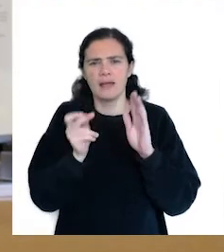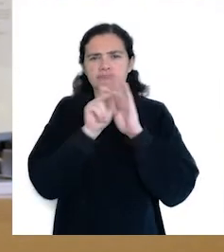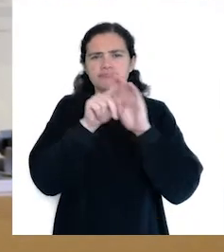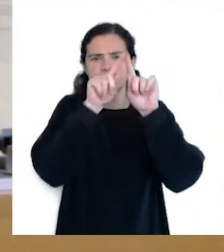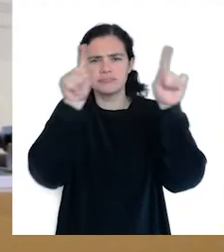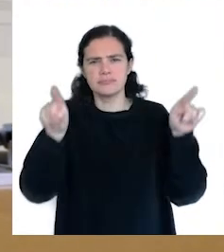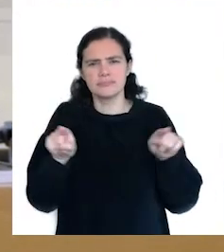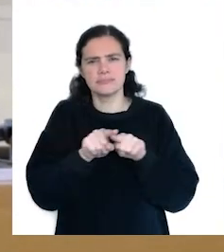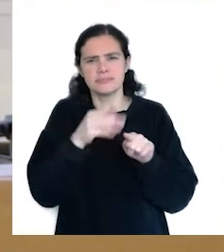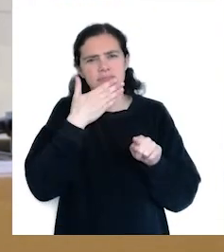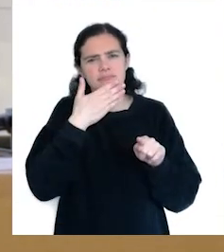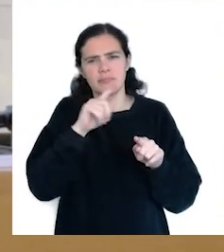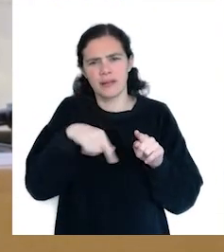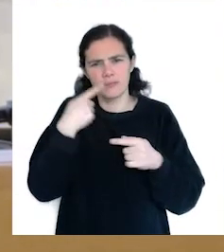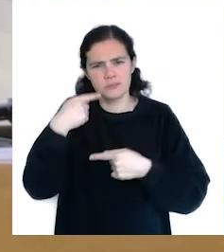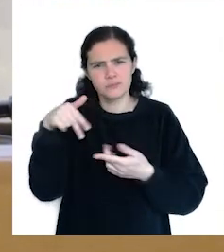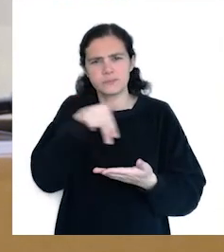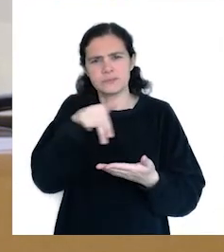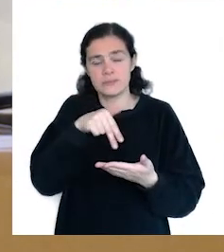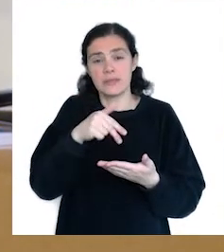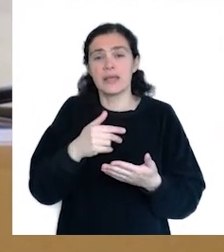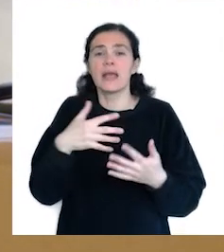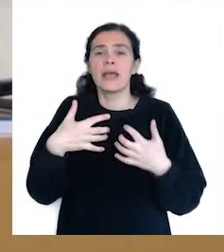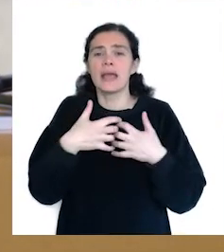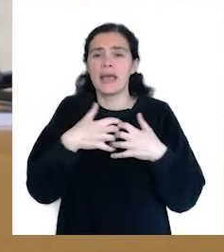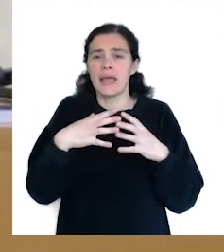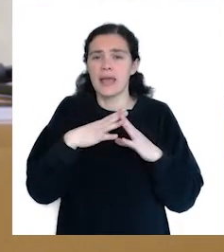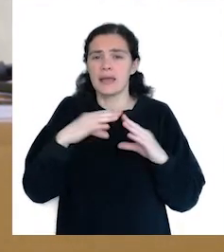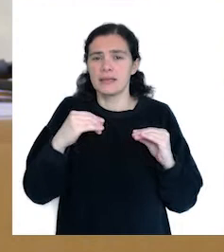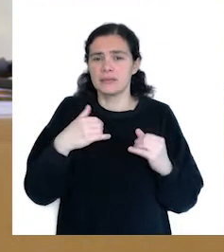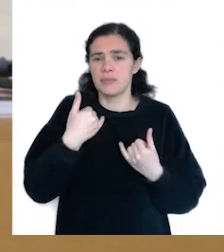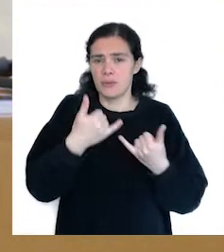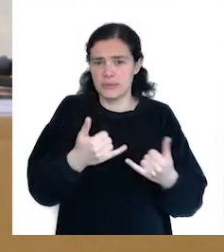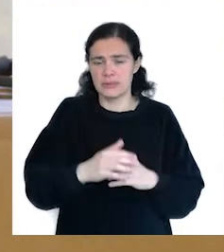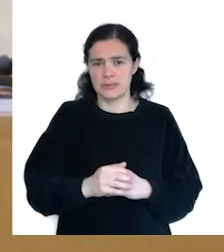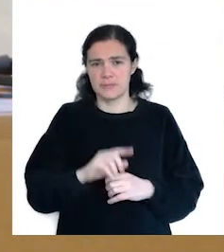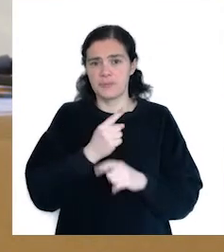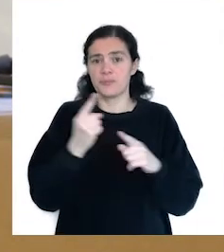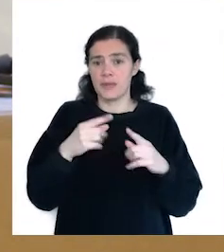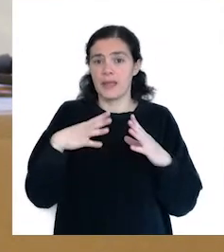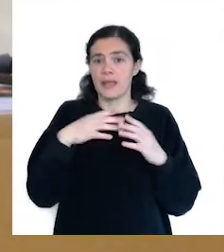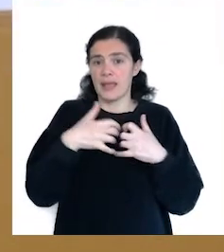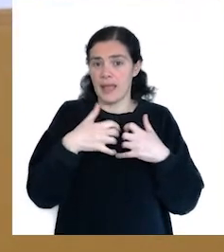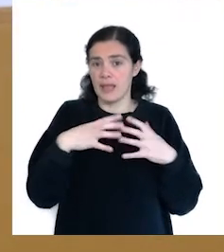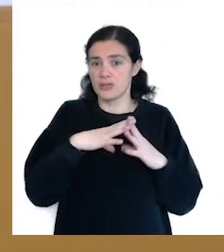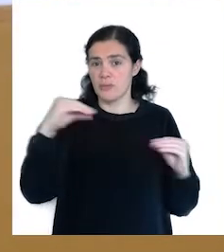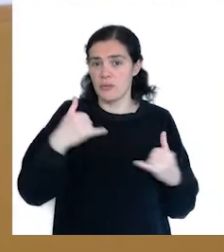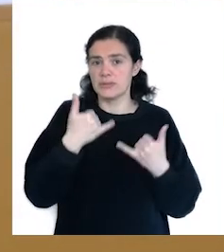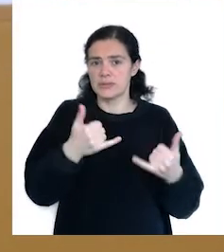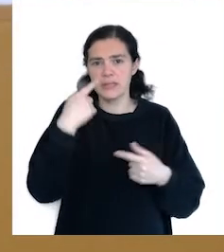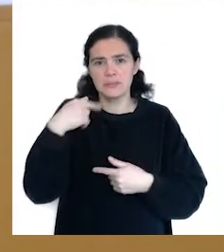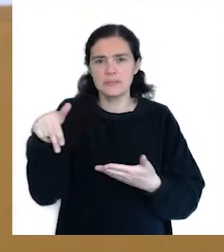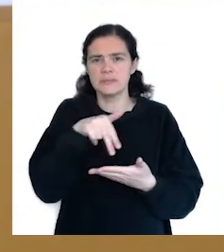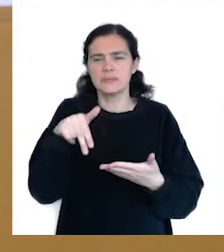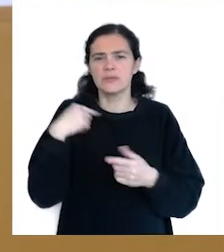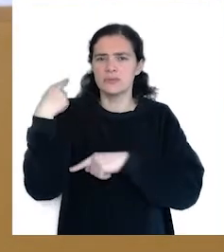the canvas, going through representation in post-war Japan. Why is that so important? Because in post-war